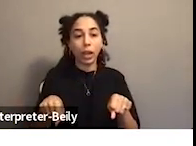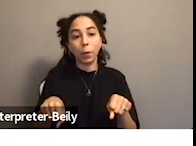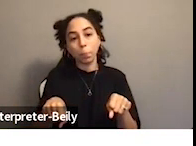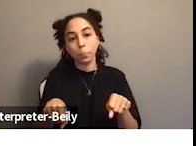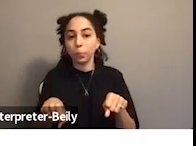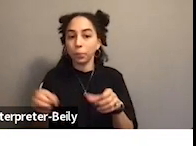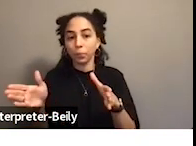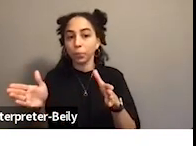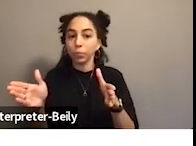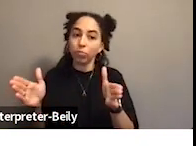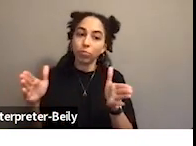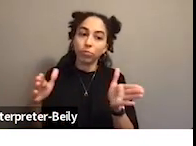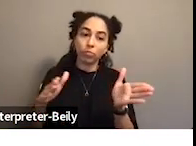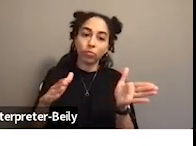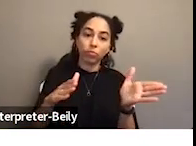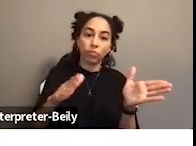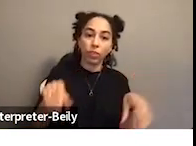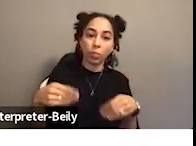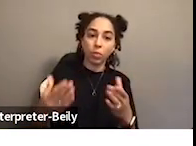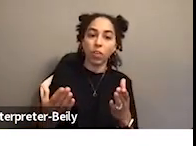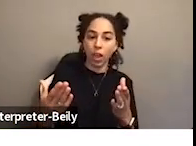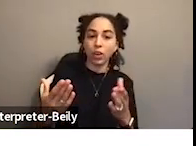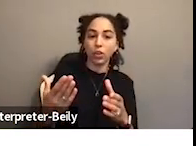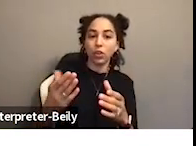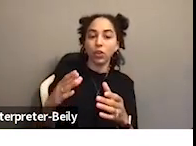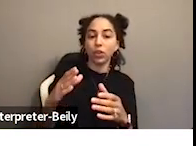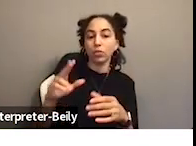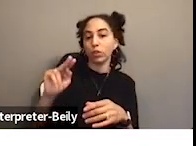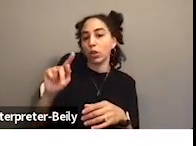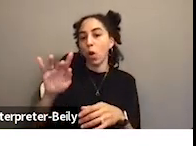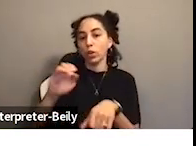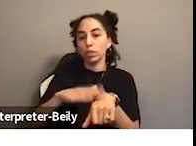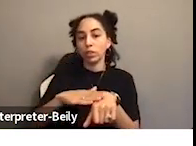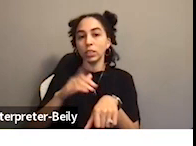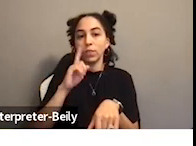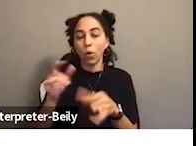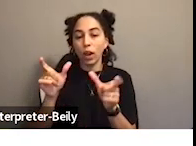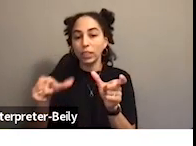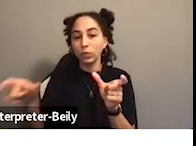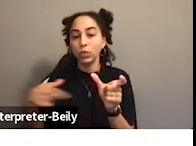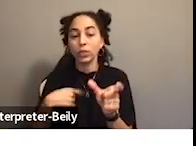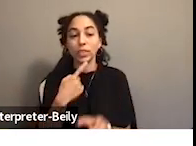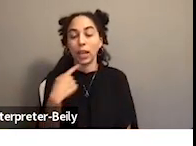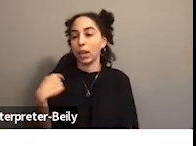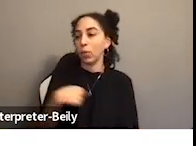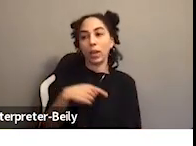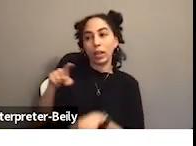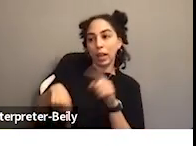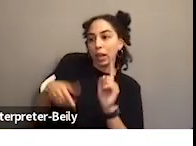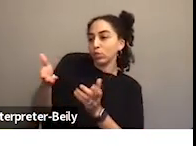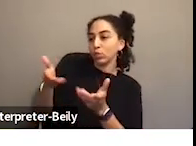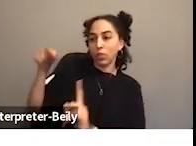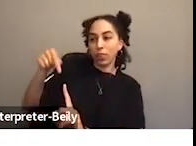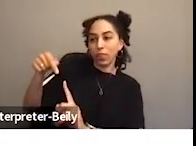offset a provider giving notice to an individual and saying, hey, we can no longer serve this